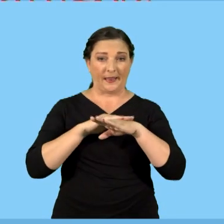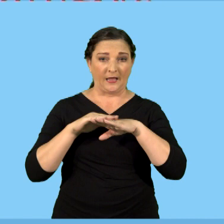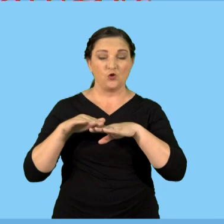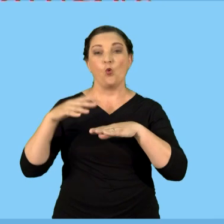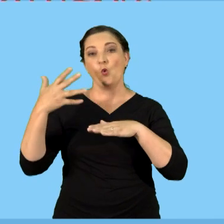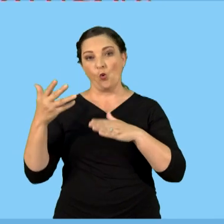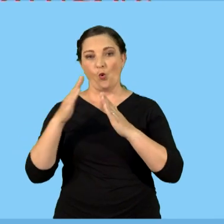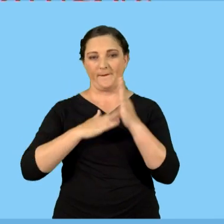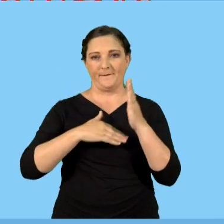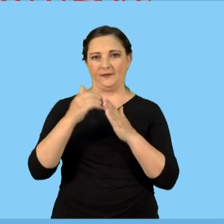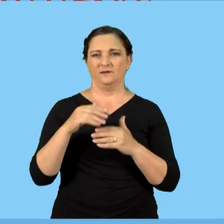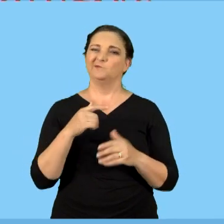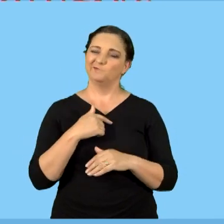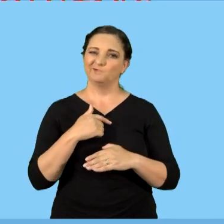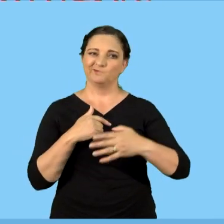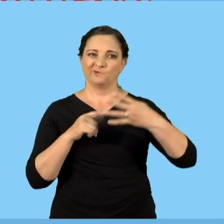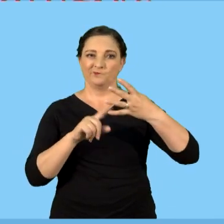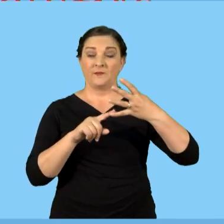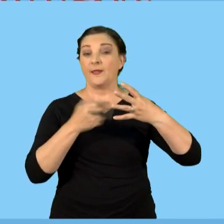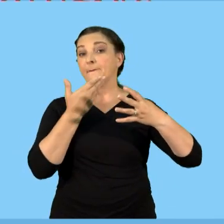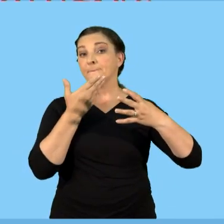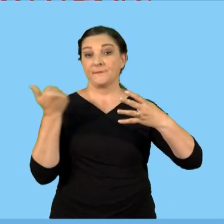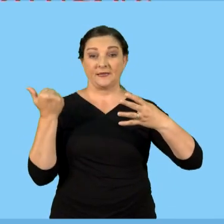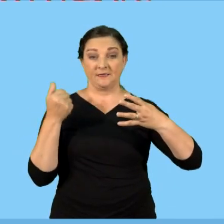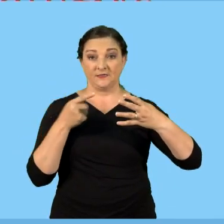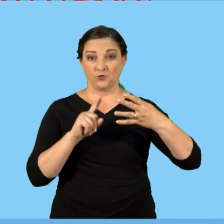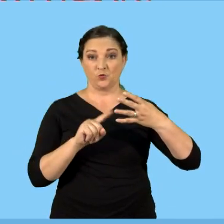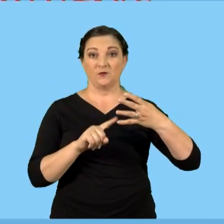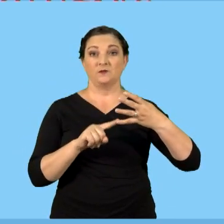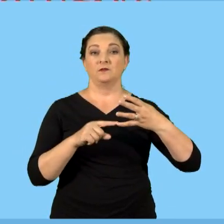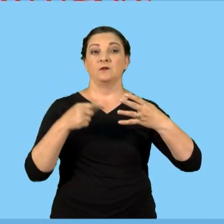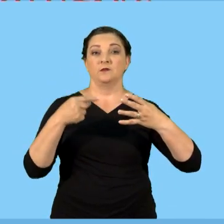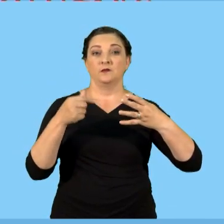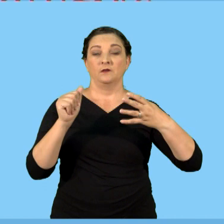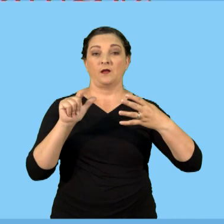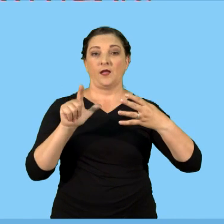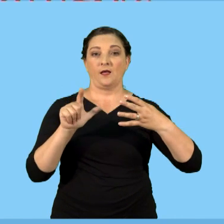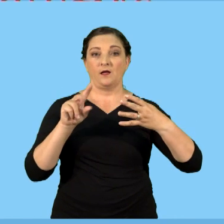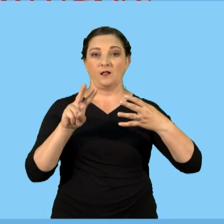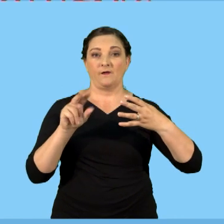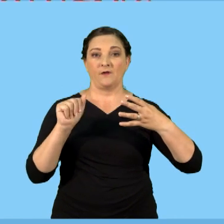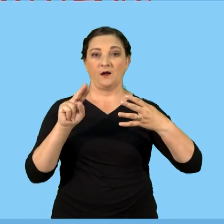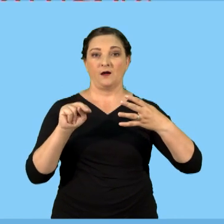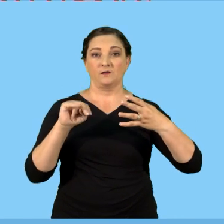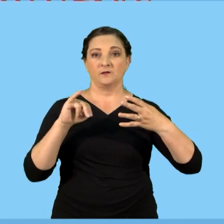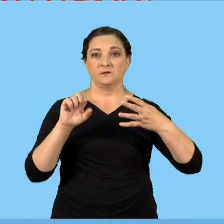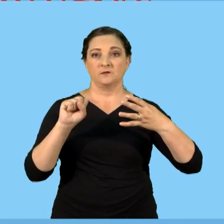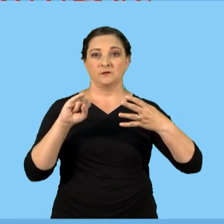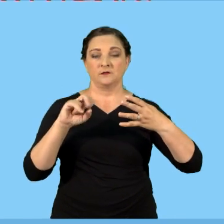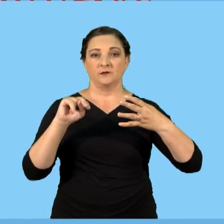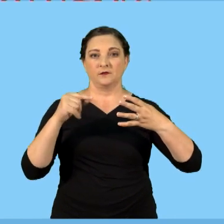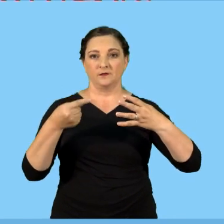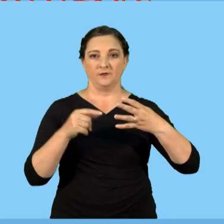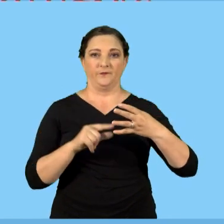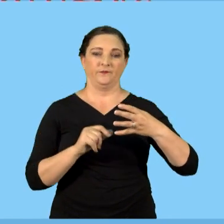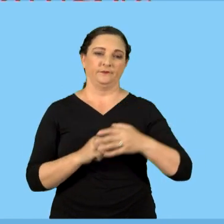Or can we paint it? So the best one that we can use, again, it is galvanizing. We need to